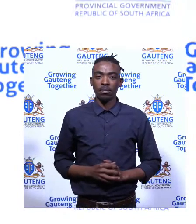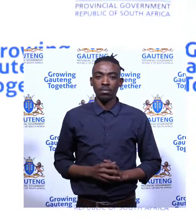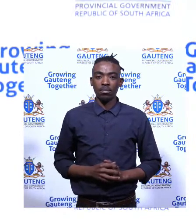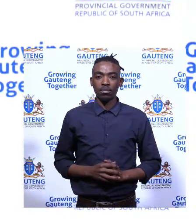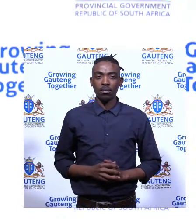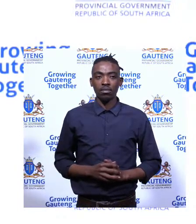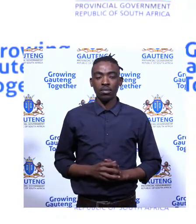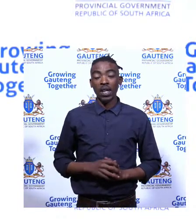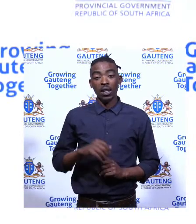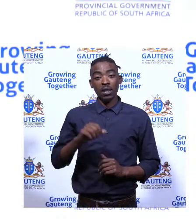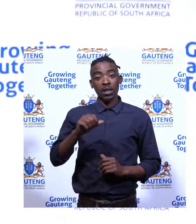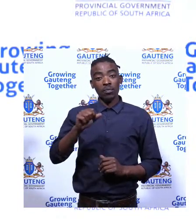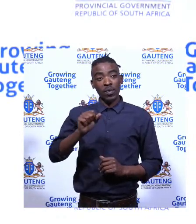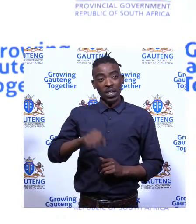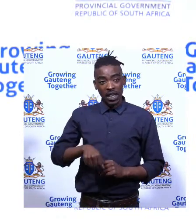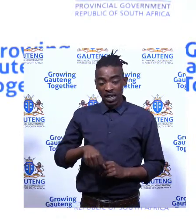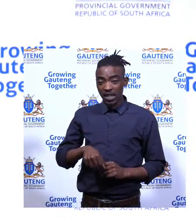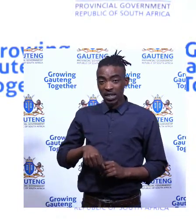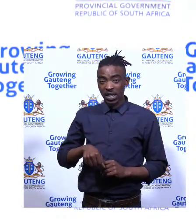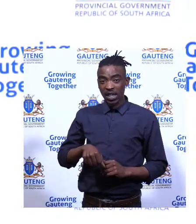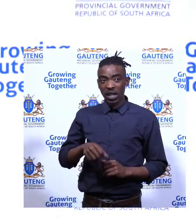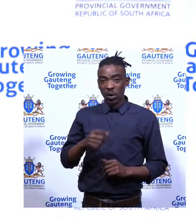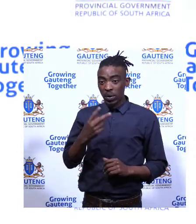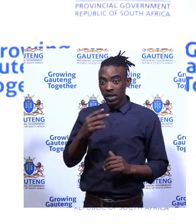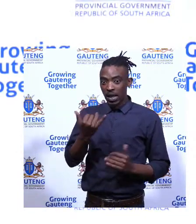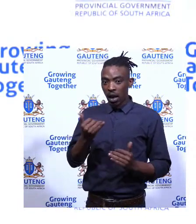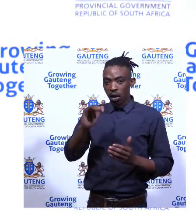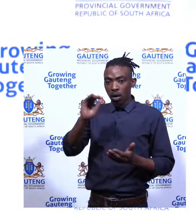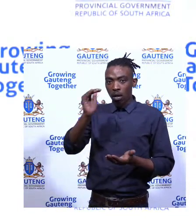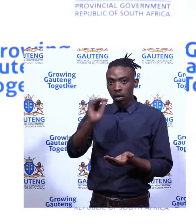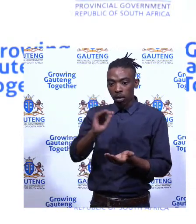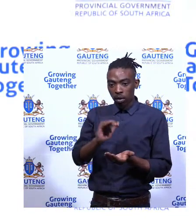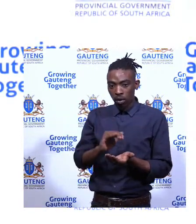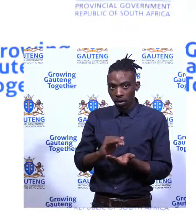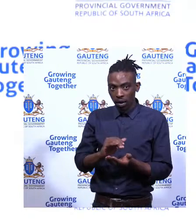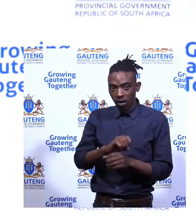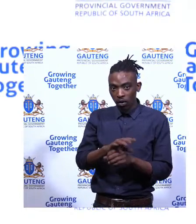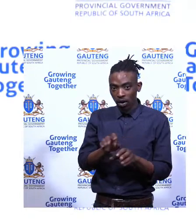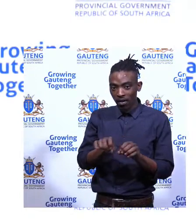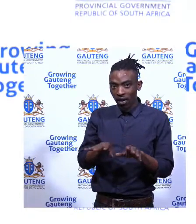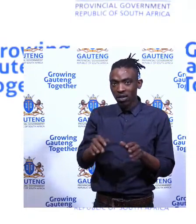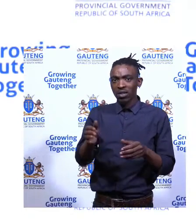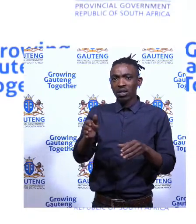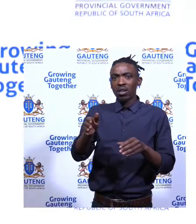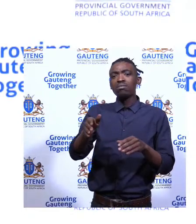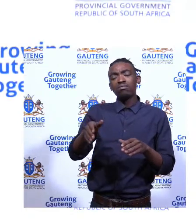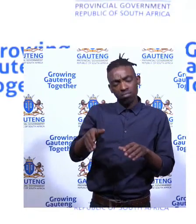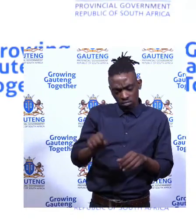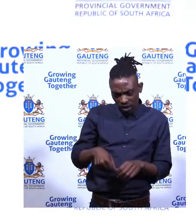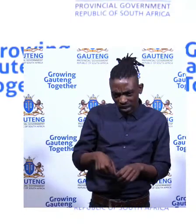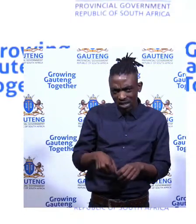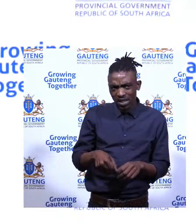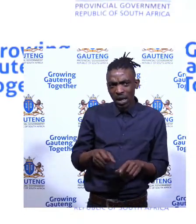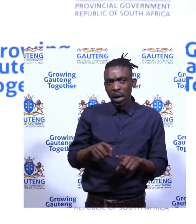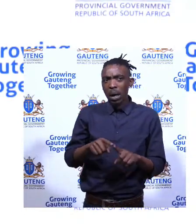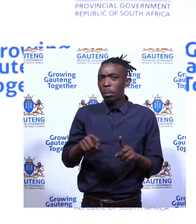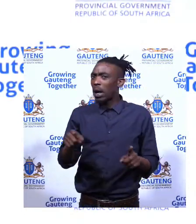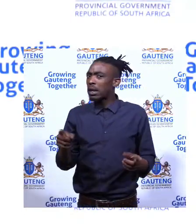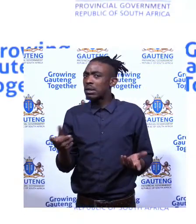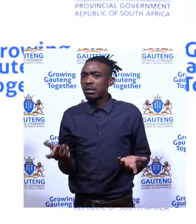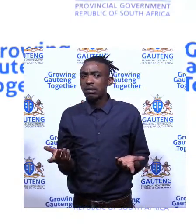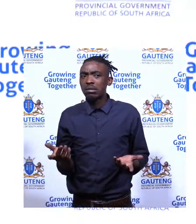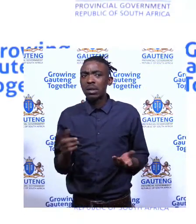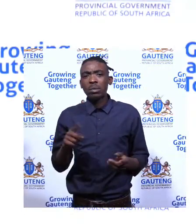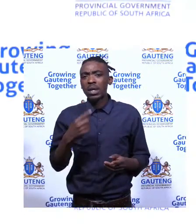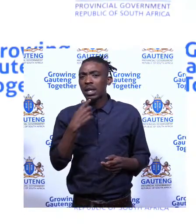this maximum and this drop is not the result of the pandemic having reached a peak. Unfortunately, that